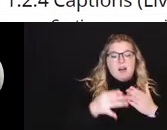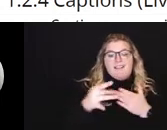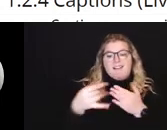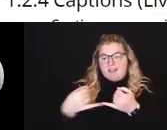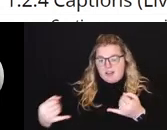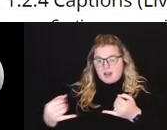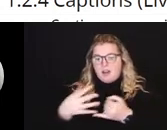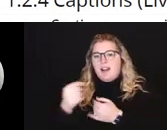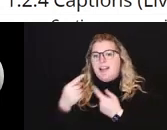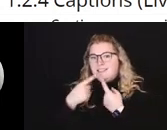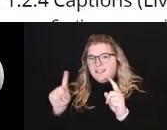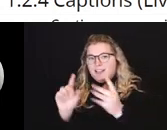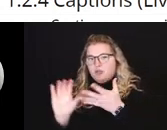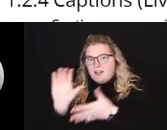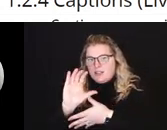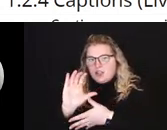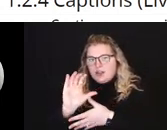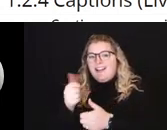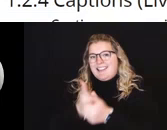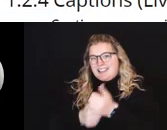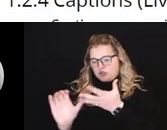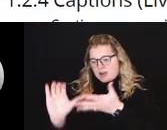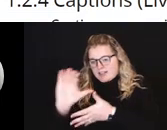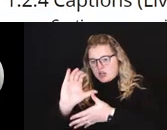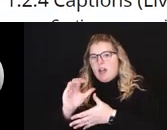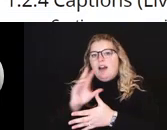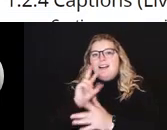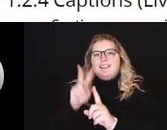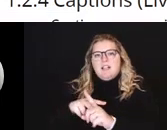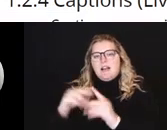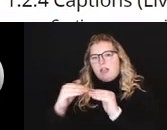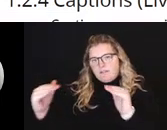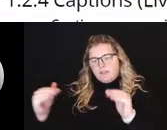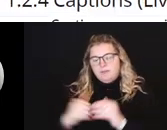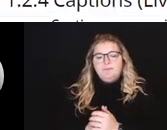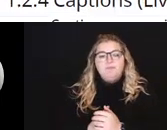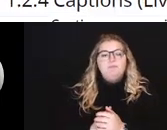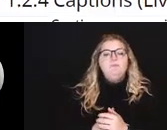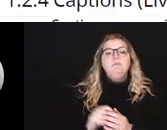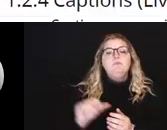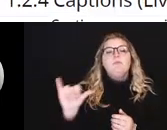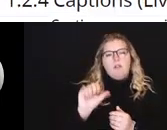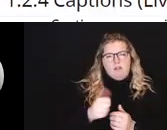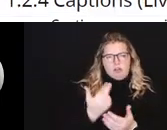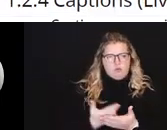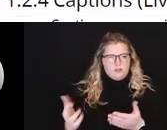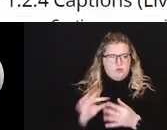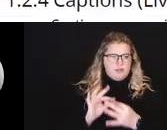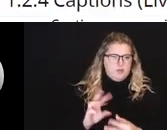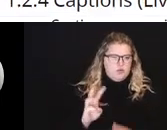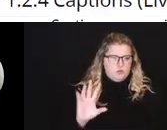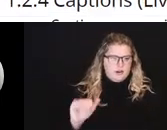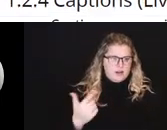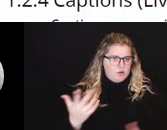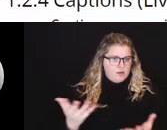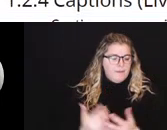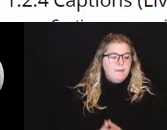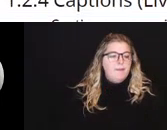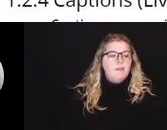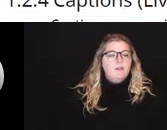criterion has a level. Wanted to mention a couple other resources related to WCAG that can be useful. One